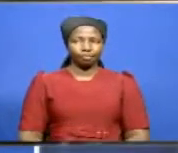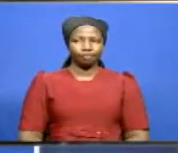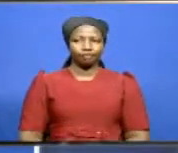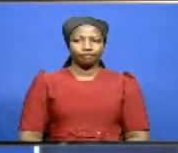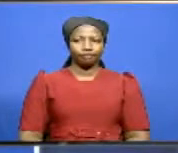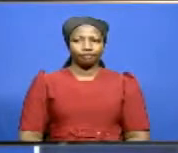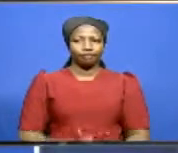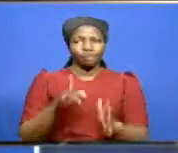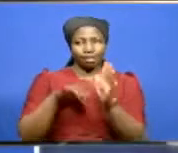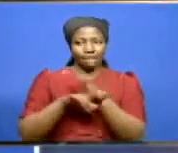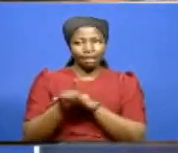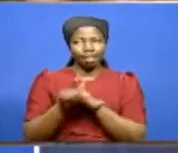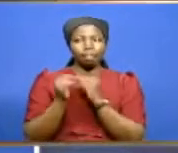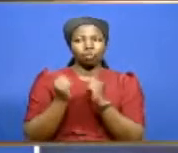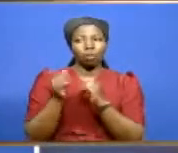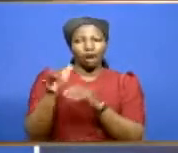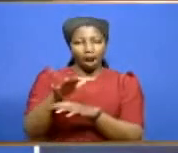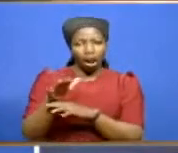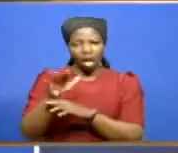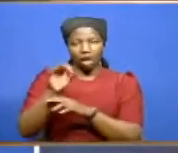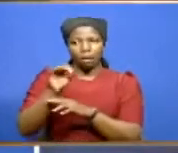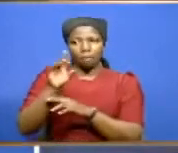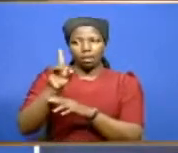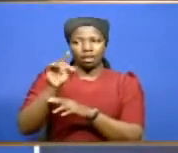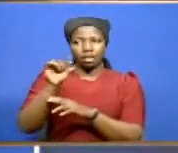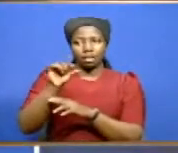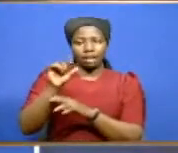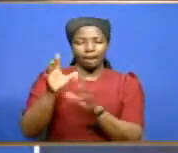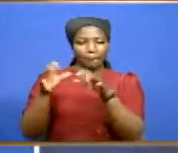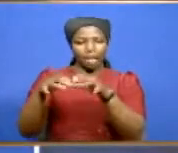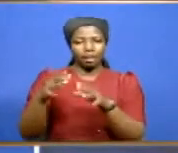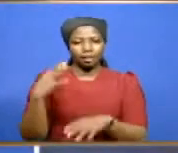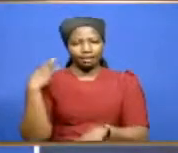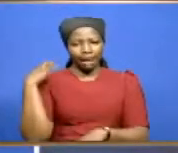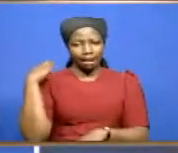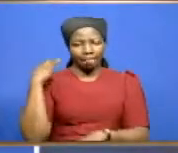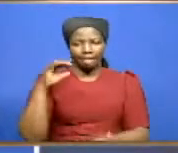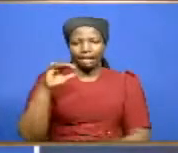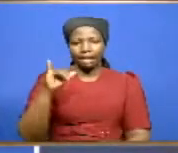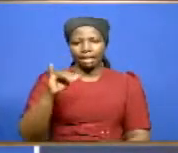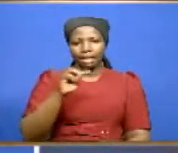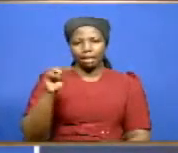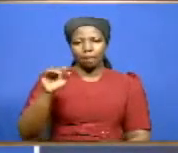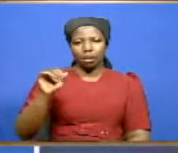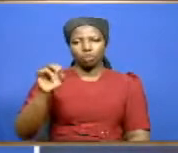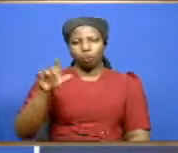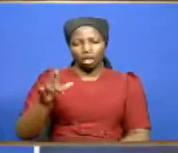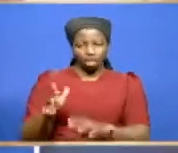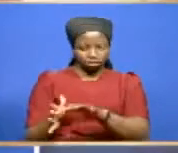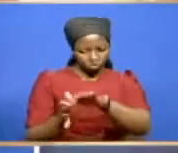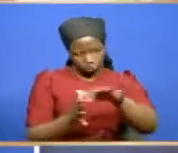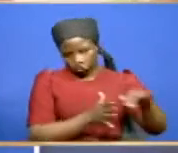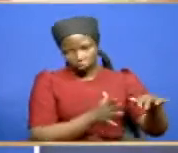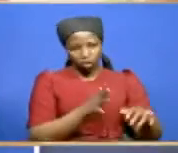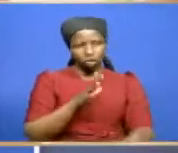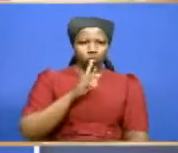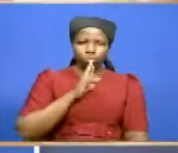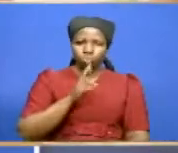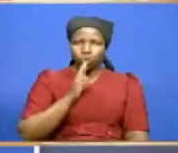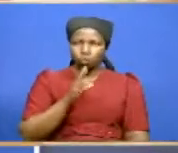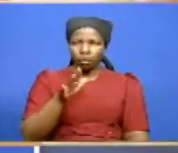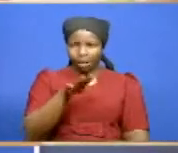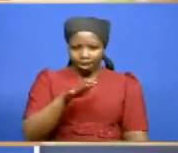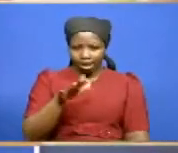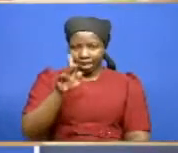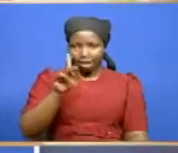In the strongholds of MGD party's candidate Emmanuel Chagawa. Elsewhere in Ruiru Constituency, Kahawa